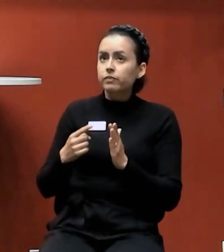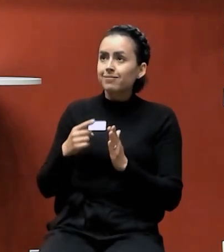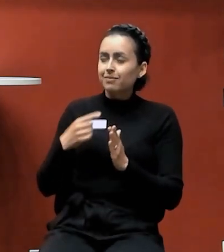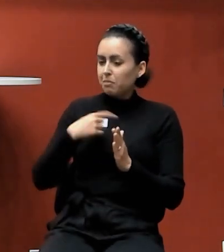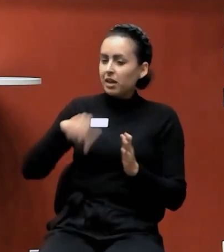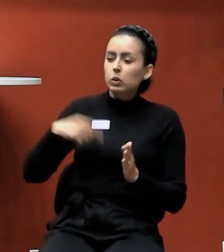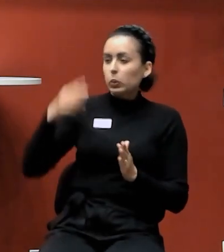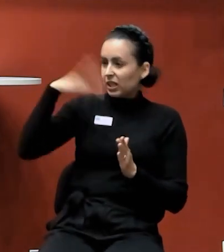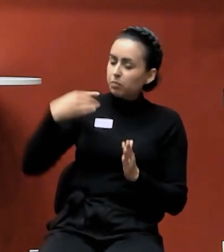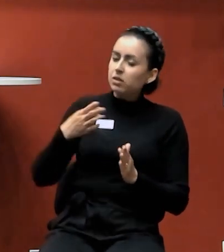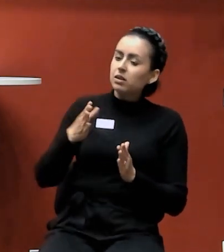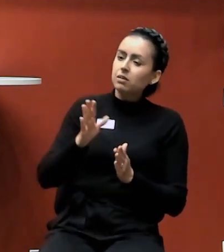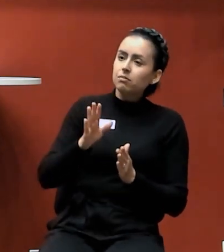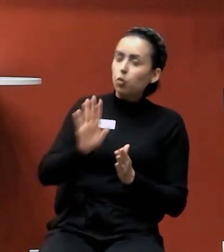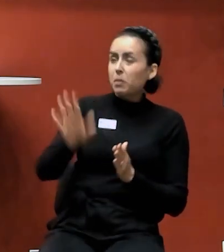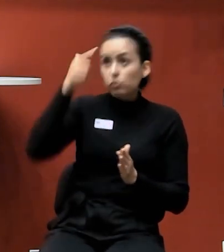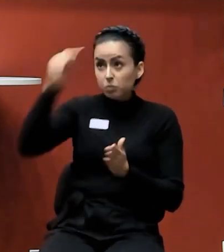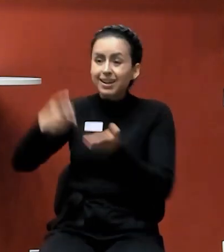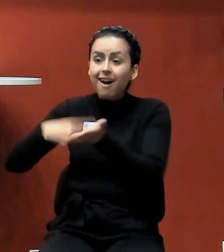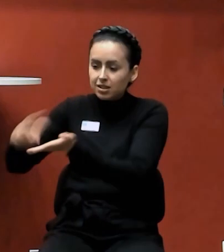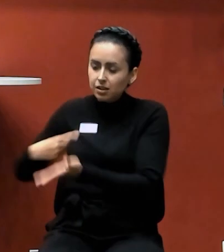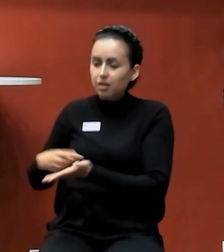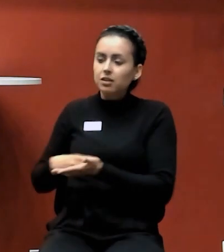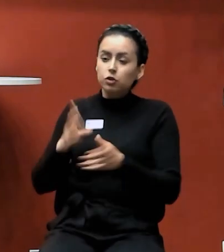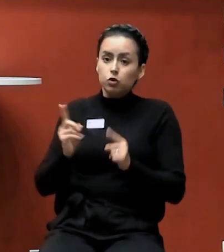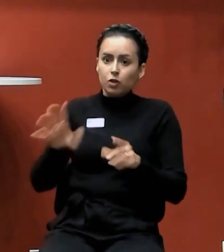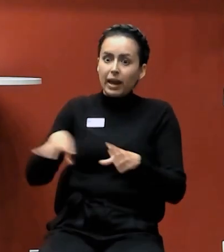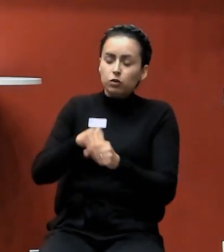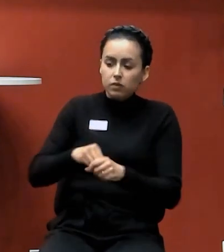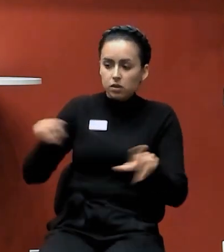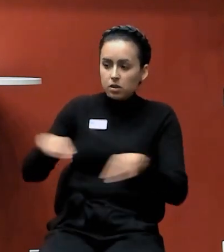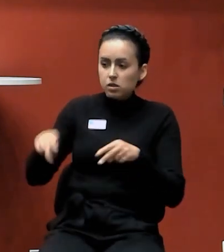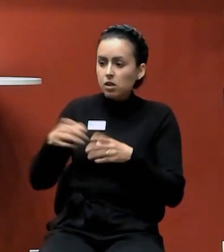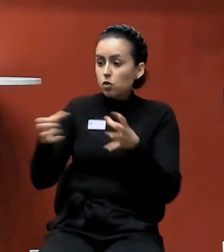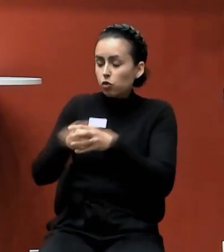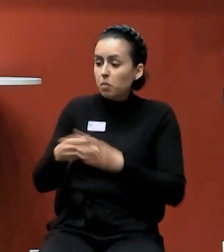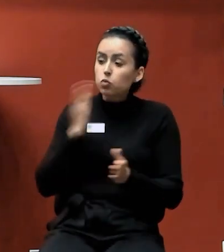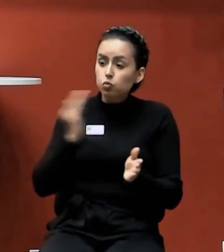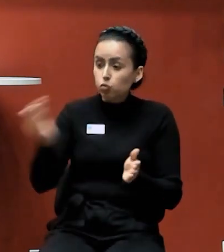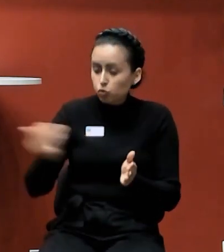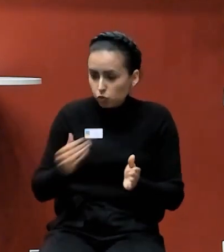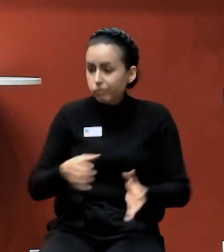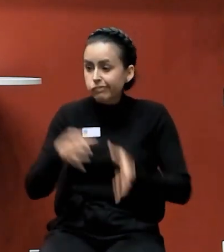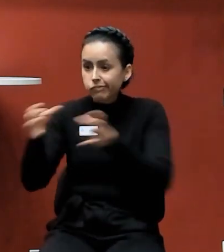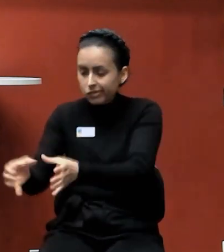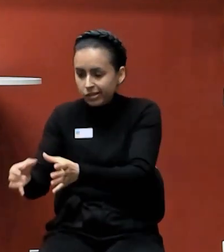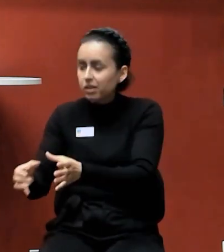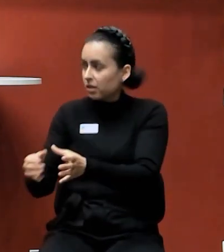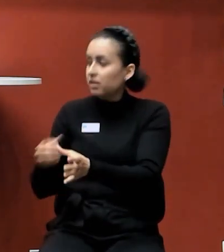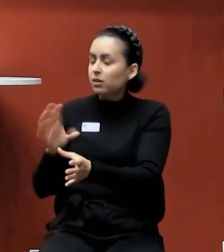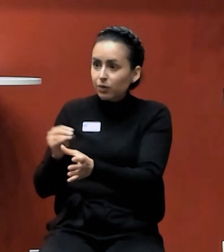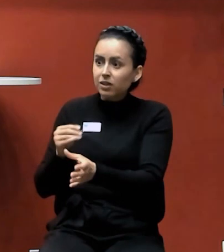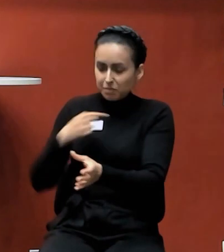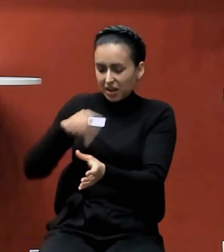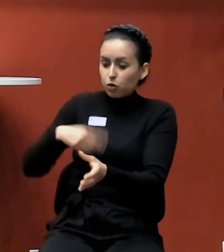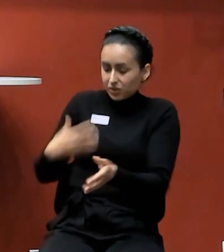what is it, like, when you invite inclusive dance group, like, you have to think about not only inviting them and paying them, which is the case, we're paid for